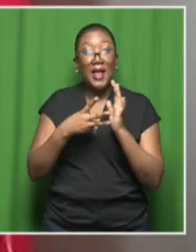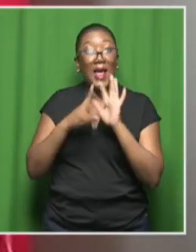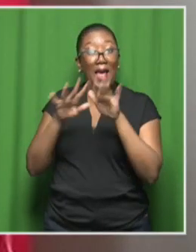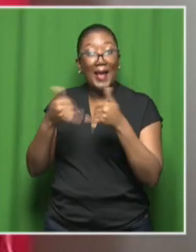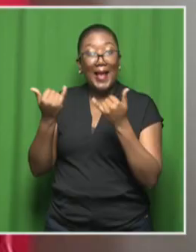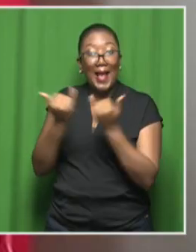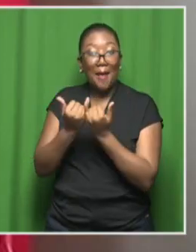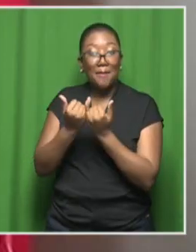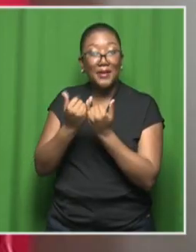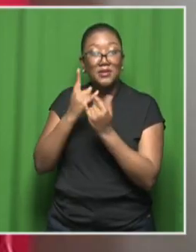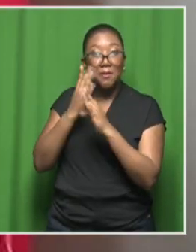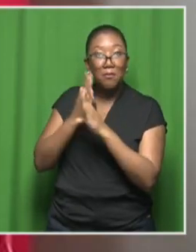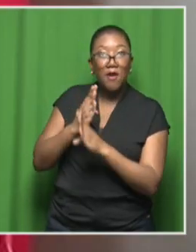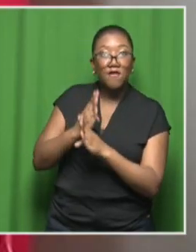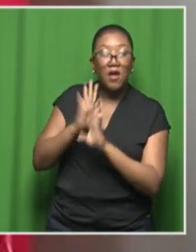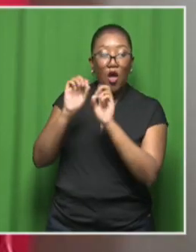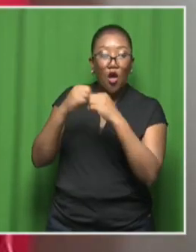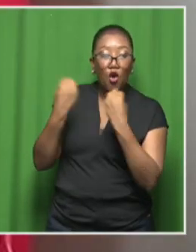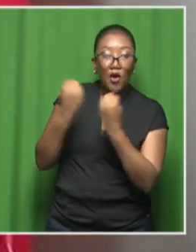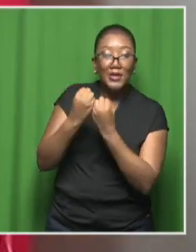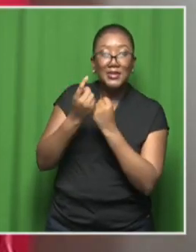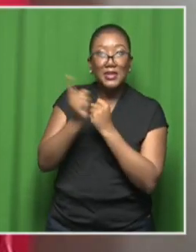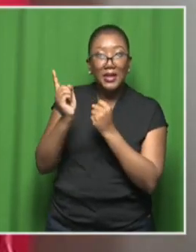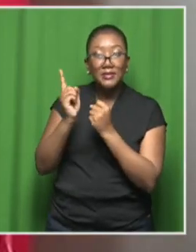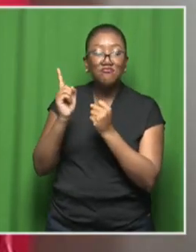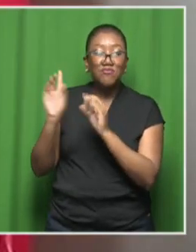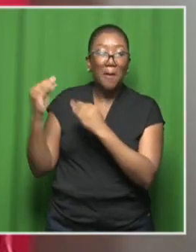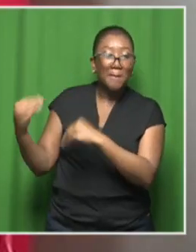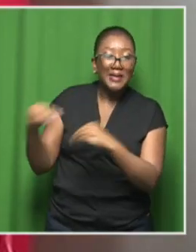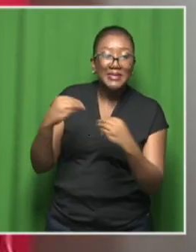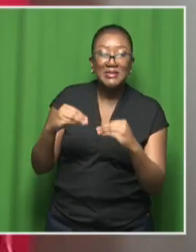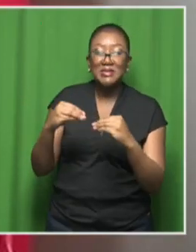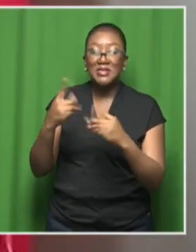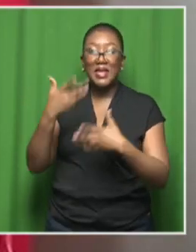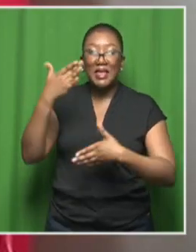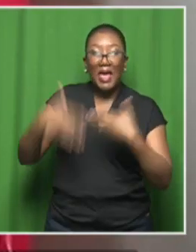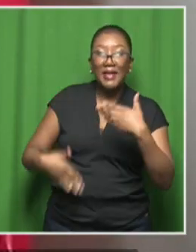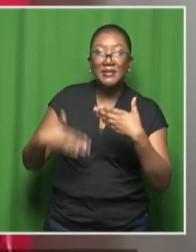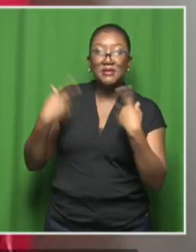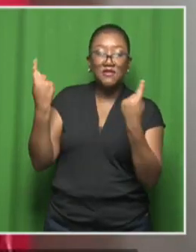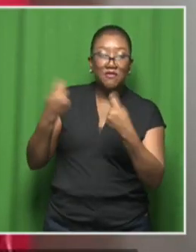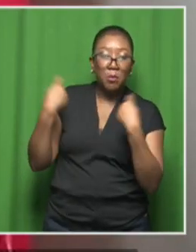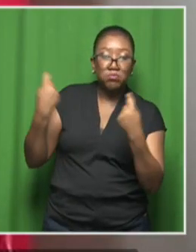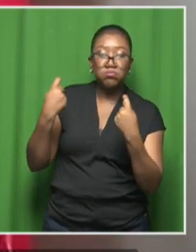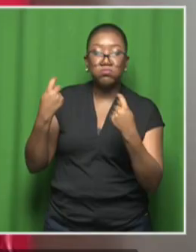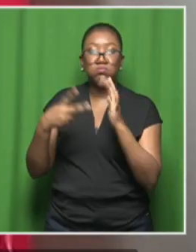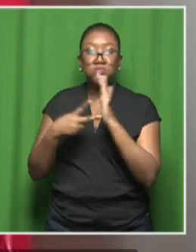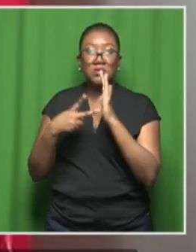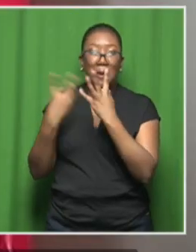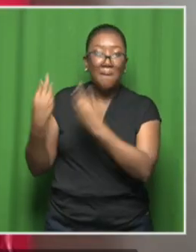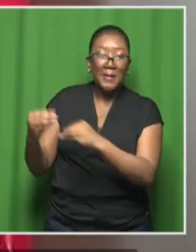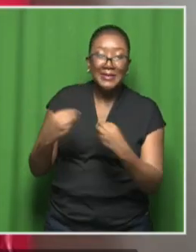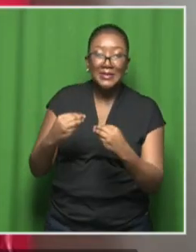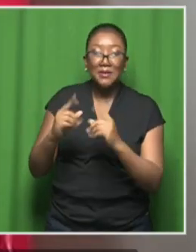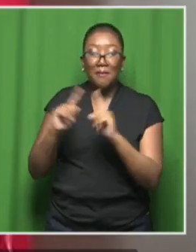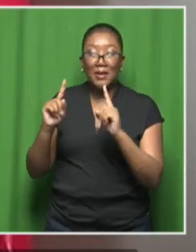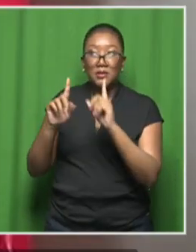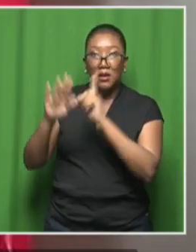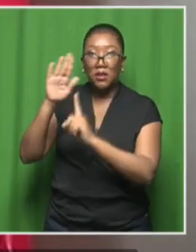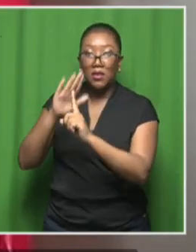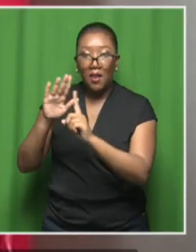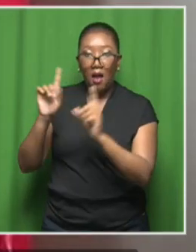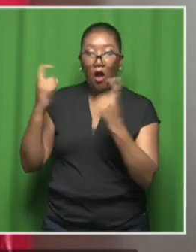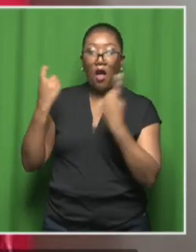organizations where you also collect, they are busy with some year ends and things like that, so they are not able to accommodate us.